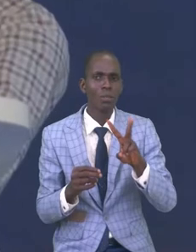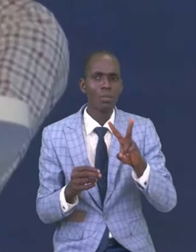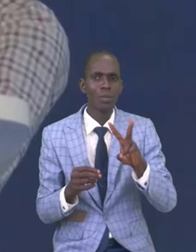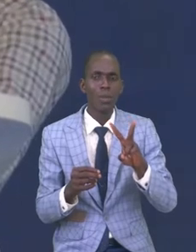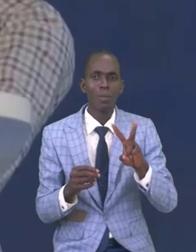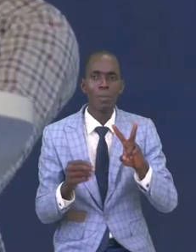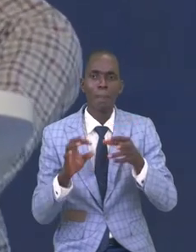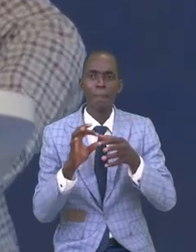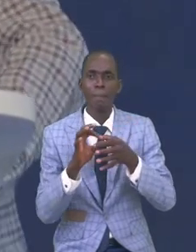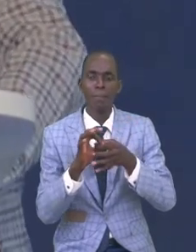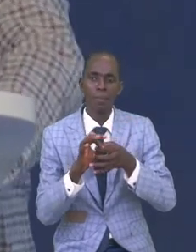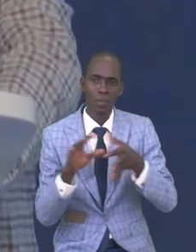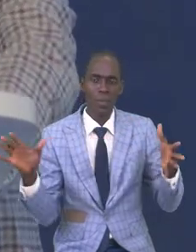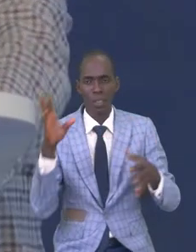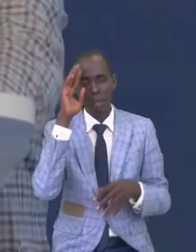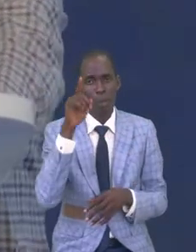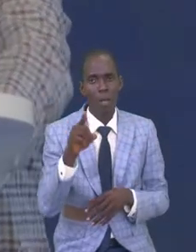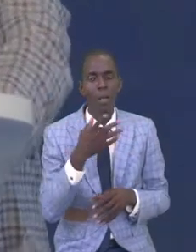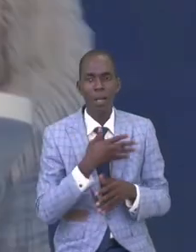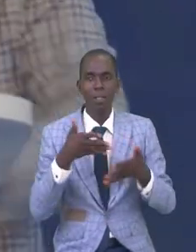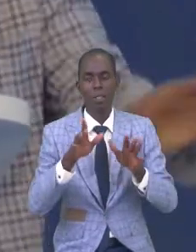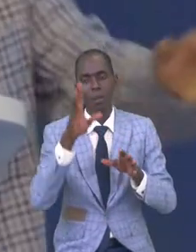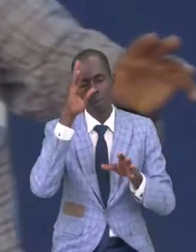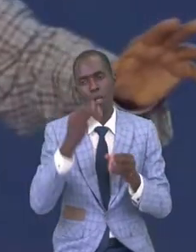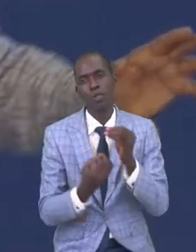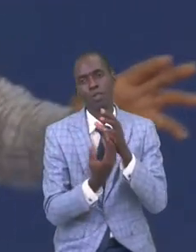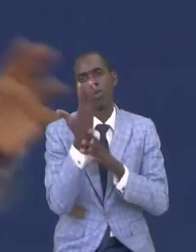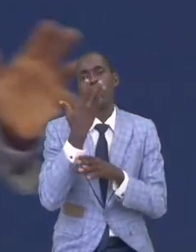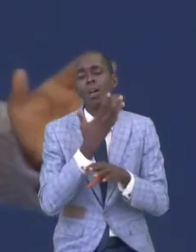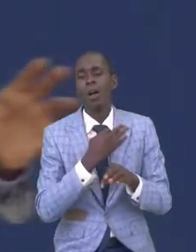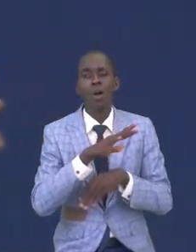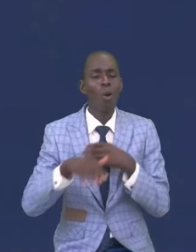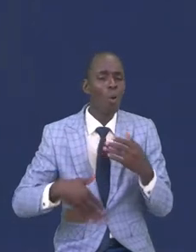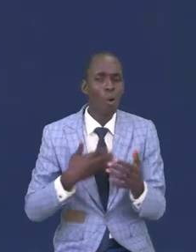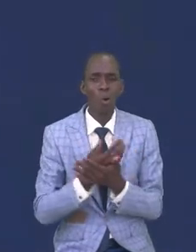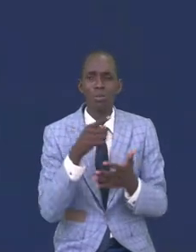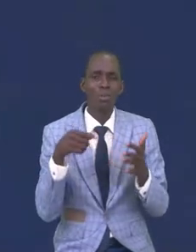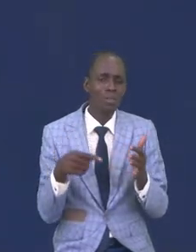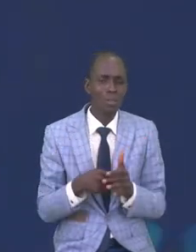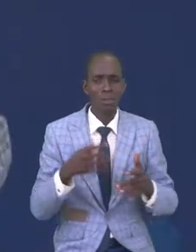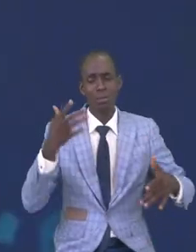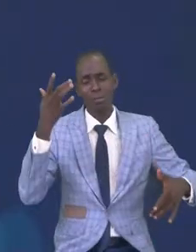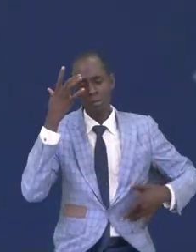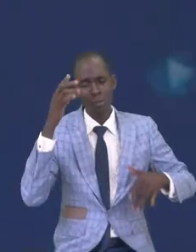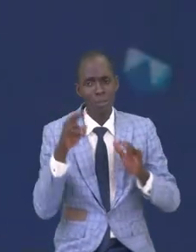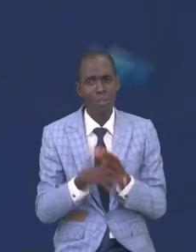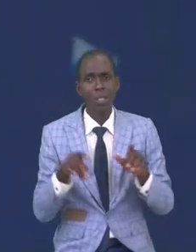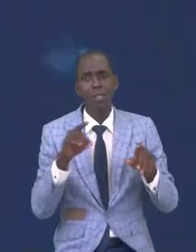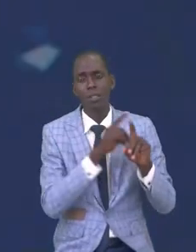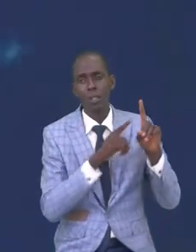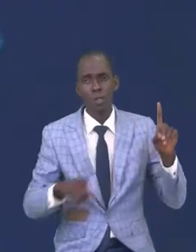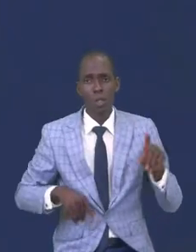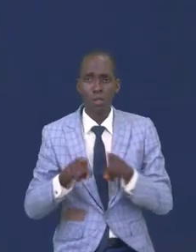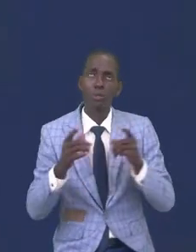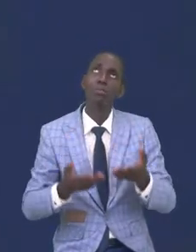him and let him grow. And all these infirmities, the Lord, as we present everything to the